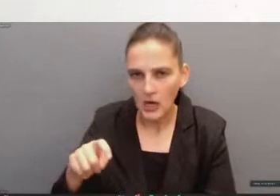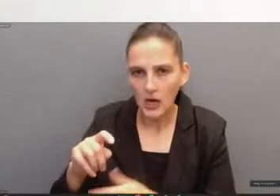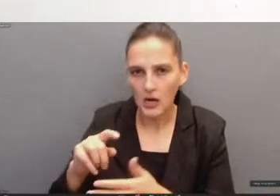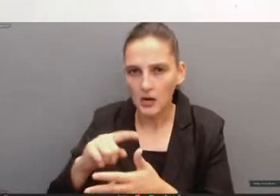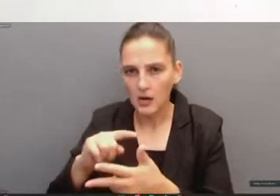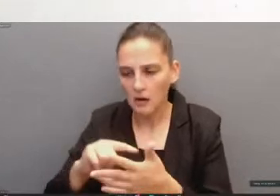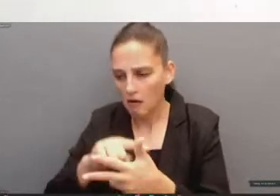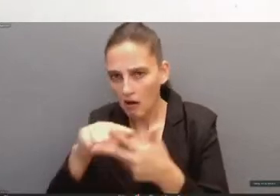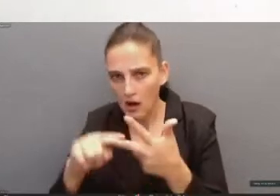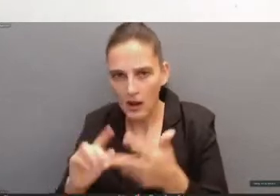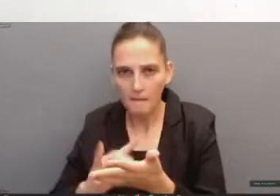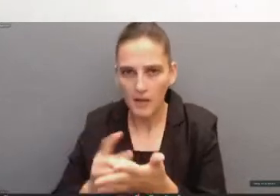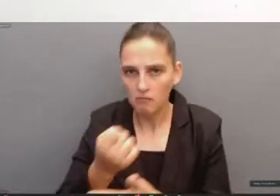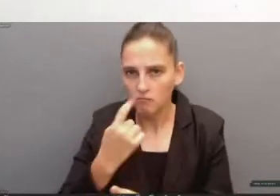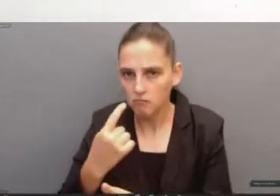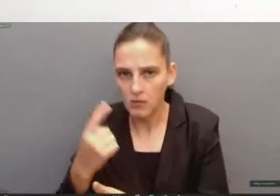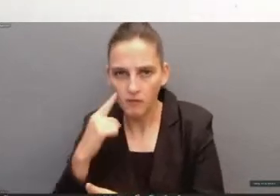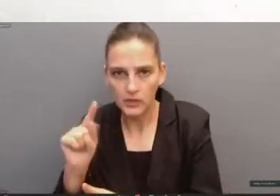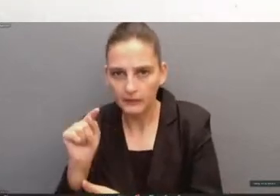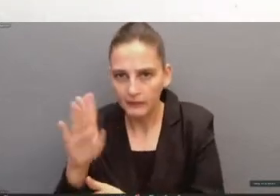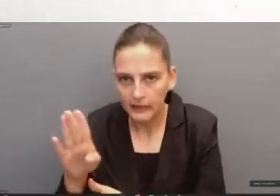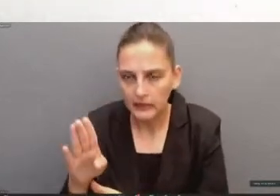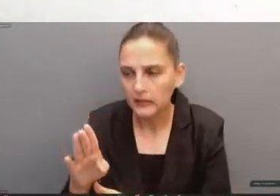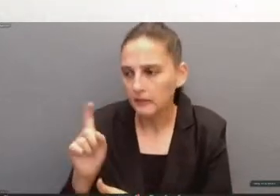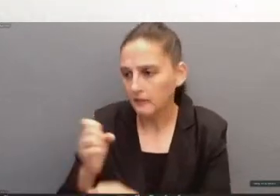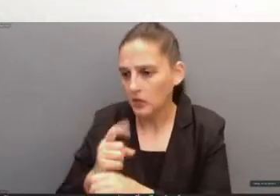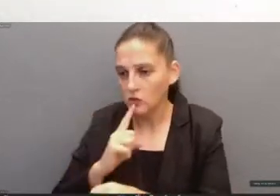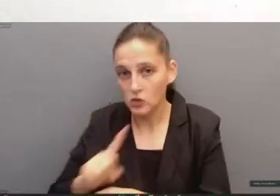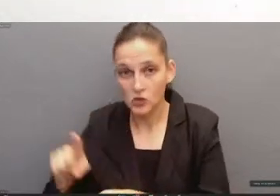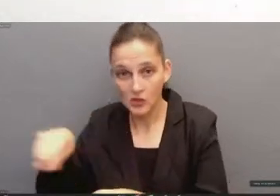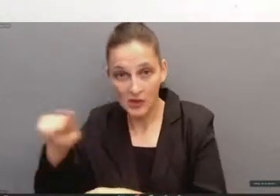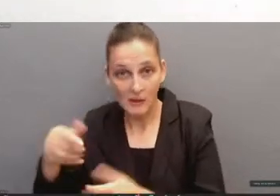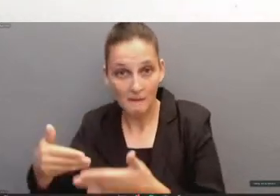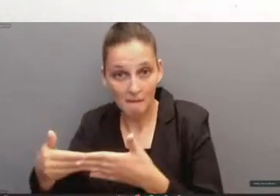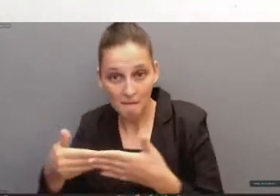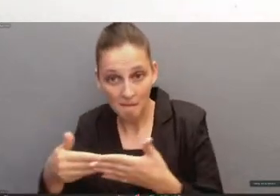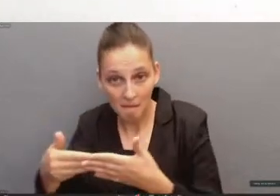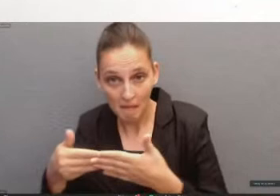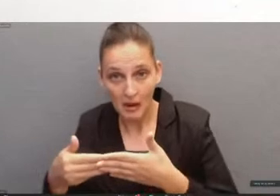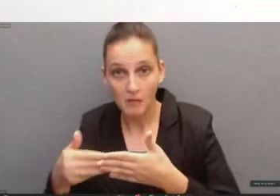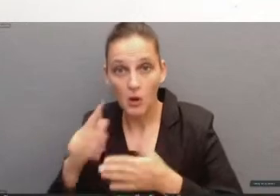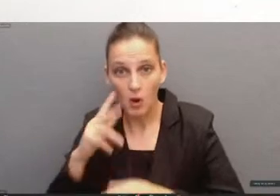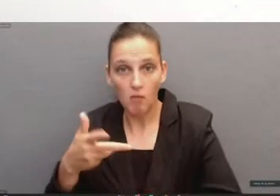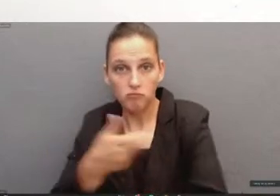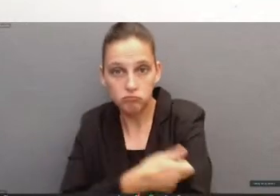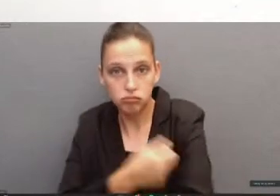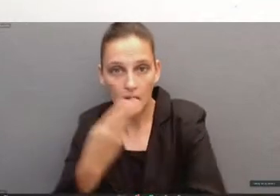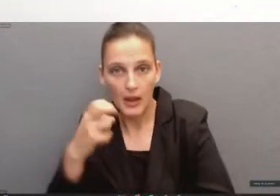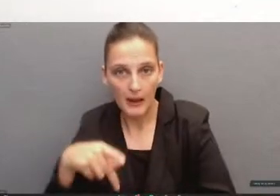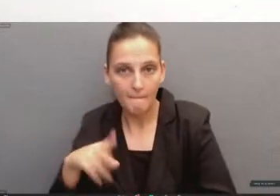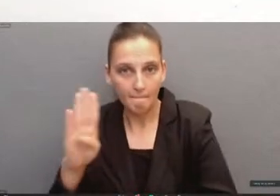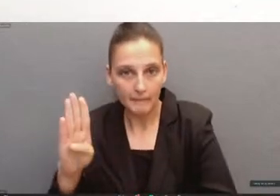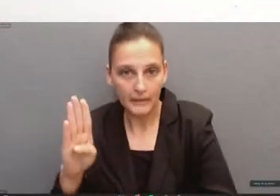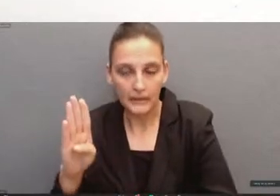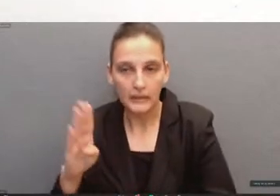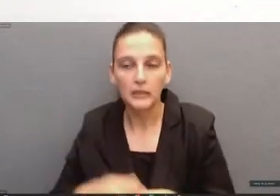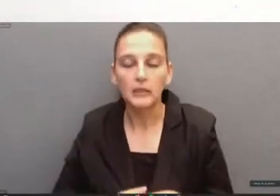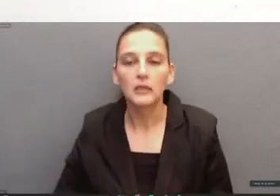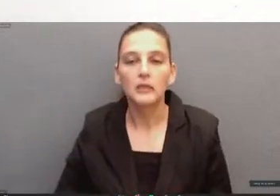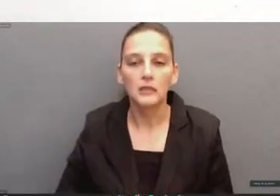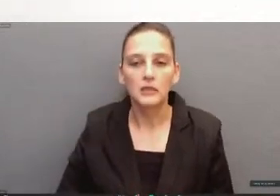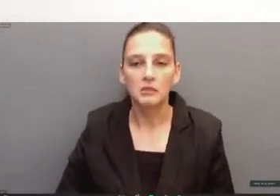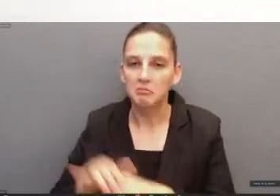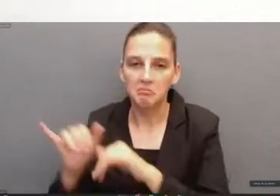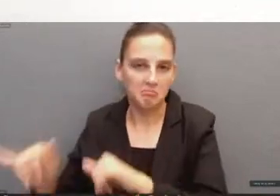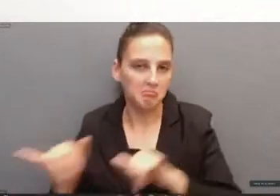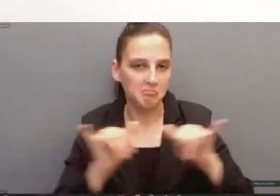or that we needed to make sure that their infants would get hepatitis B immunization early on. So in